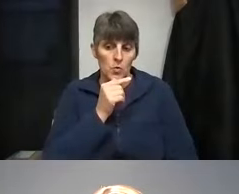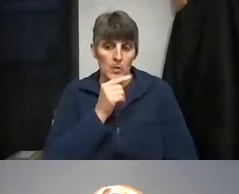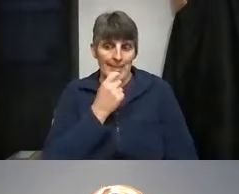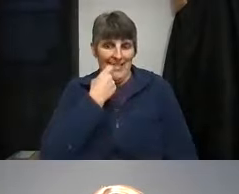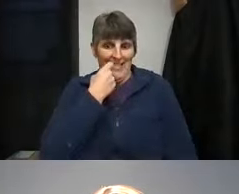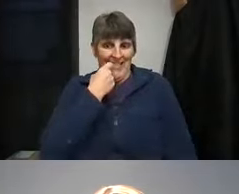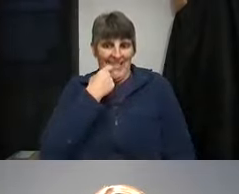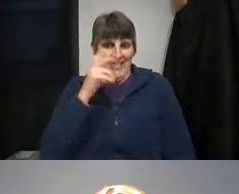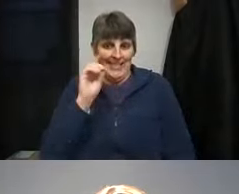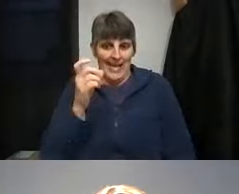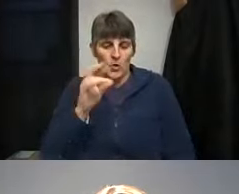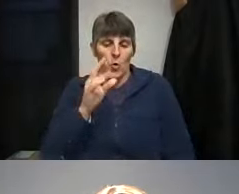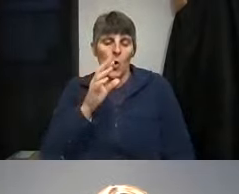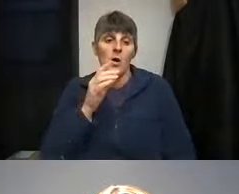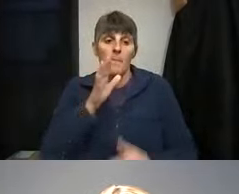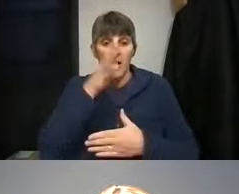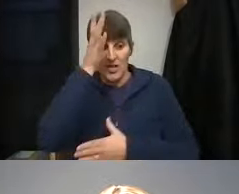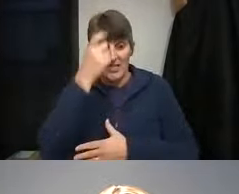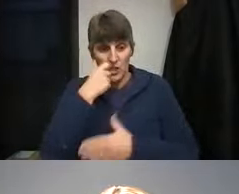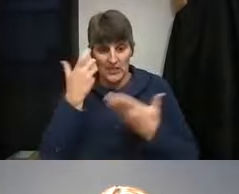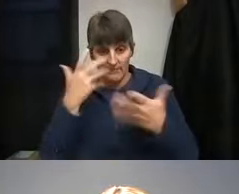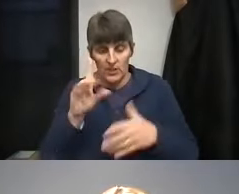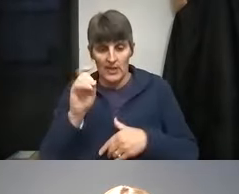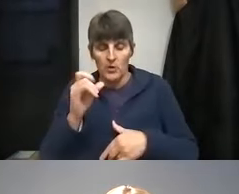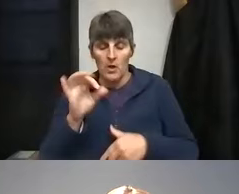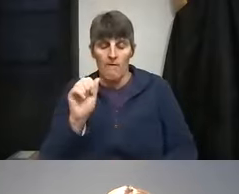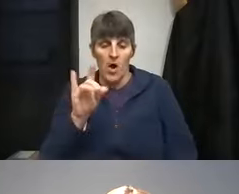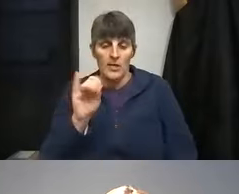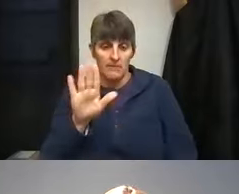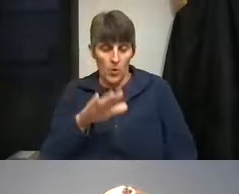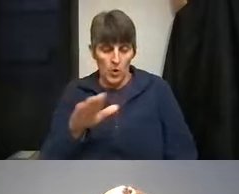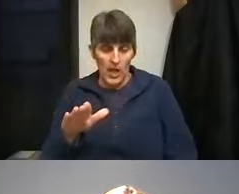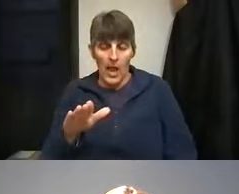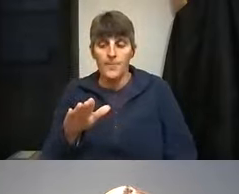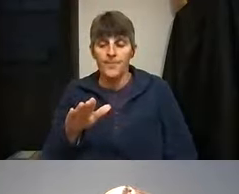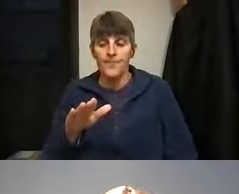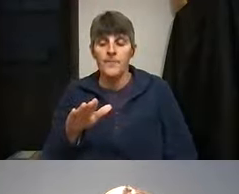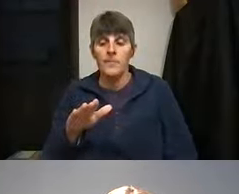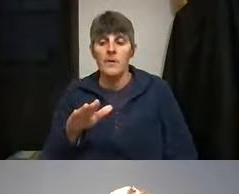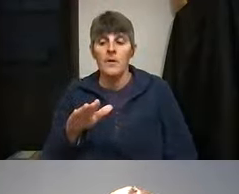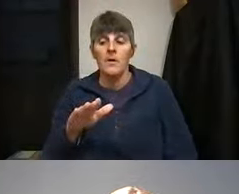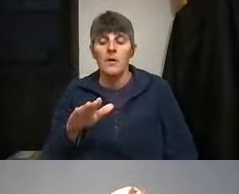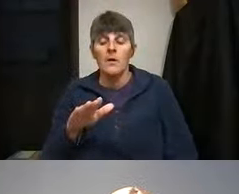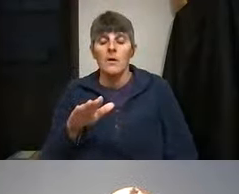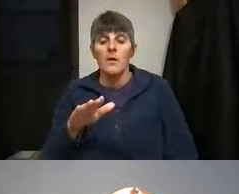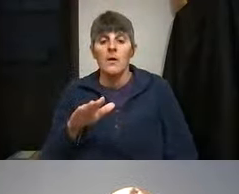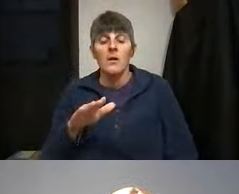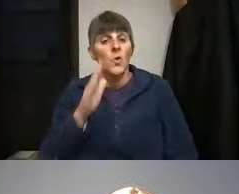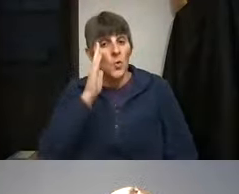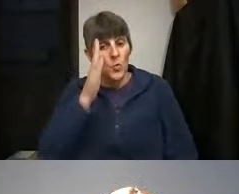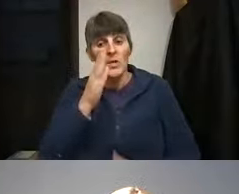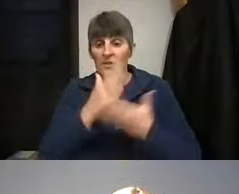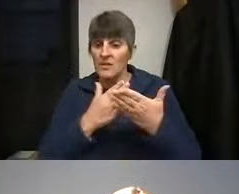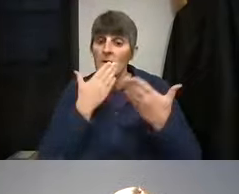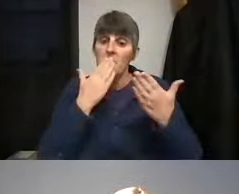getting a diagnosis, or to the parents that are just getting a diagnosis of autism for your child, is there are going to be some